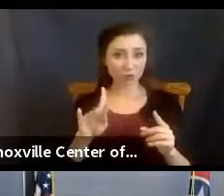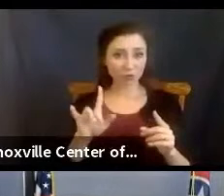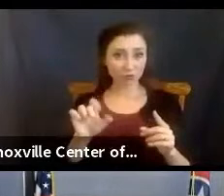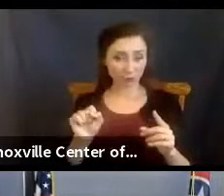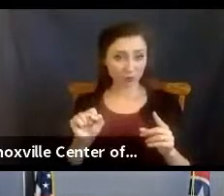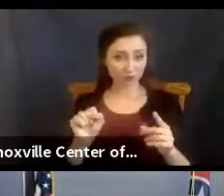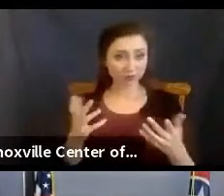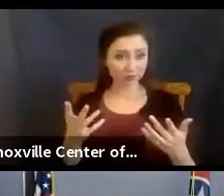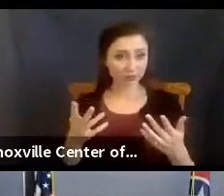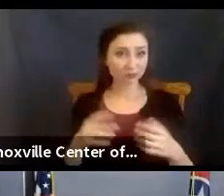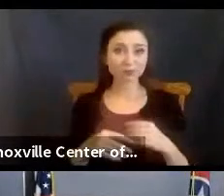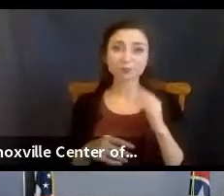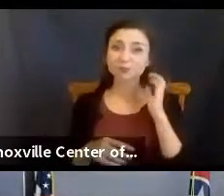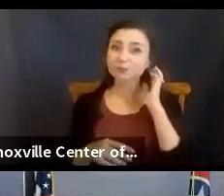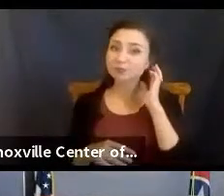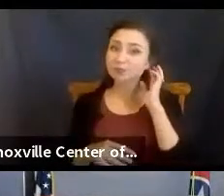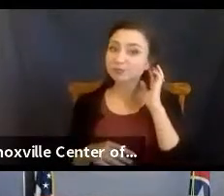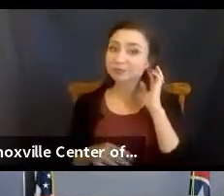Yeah.